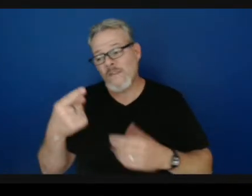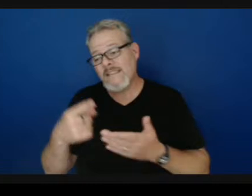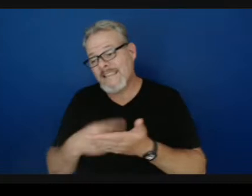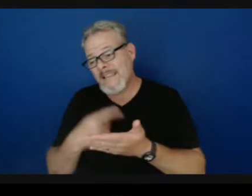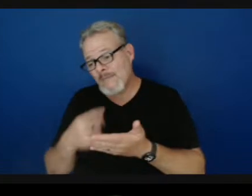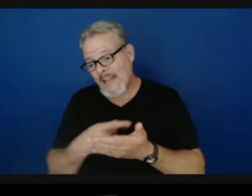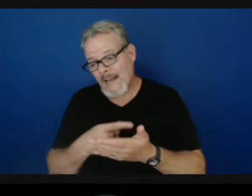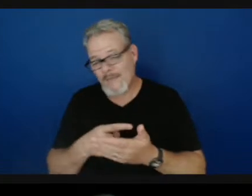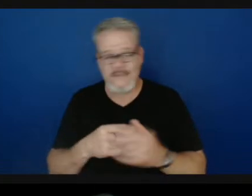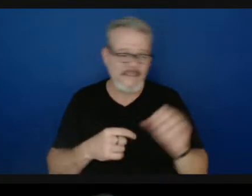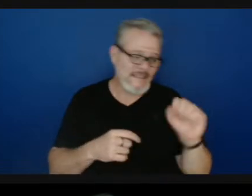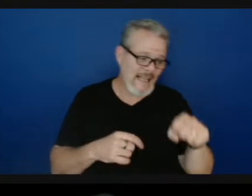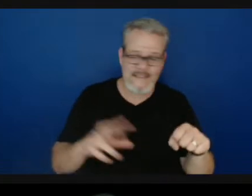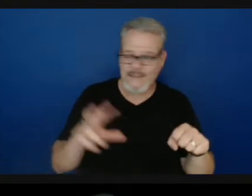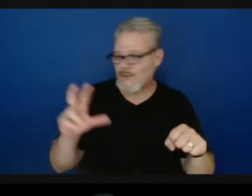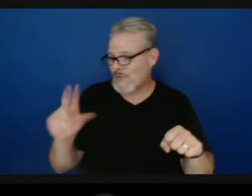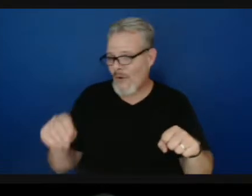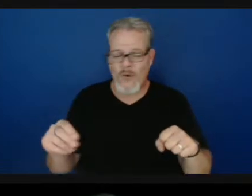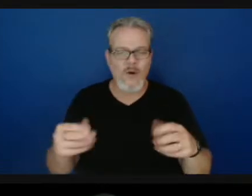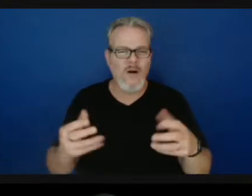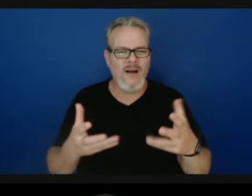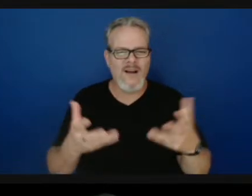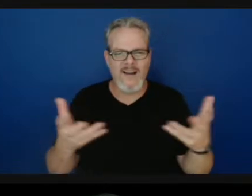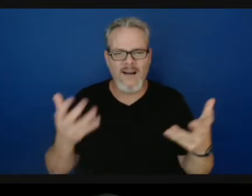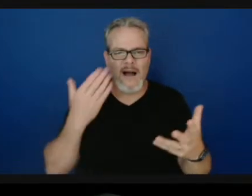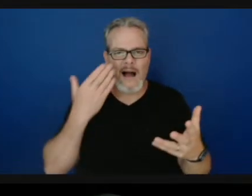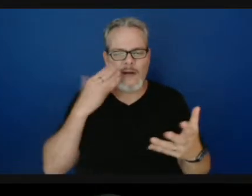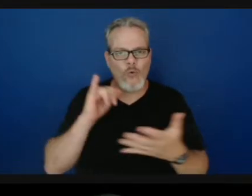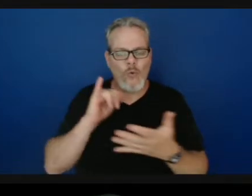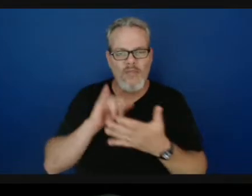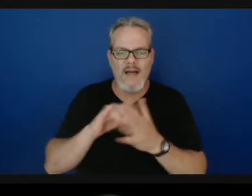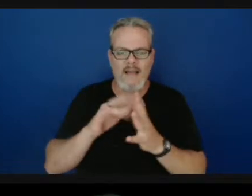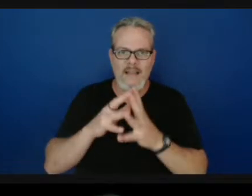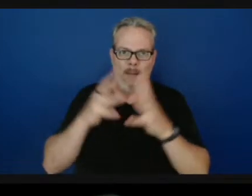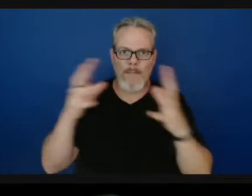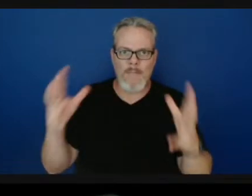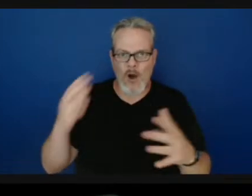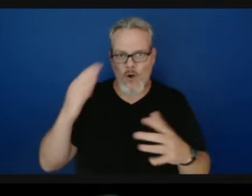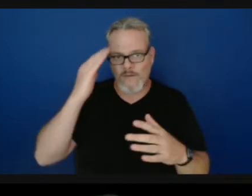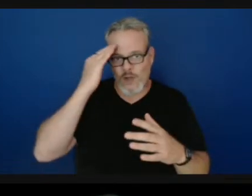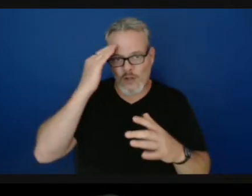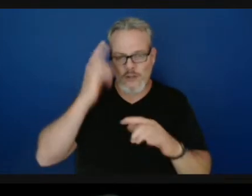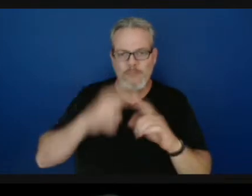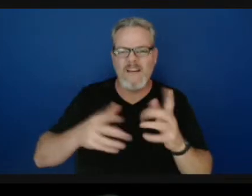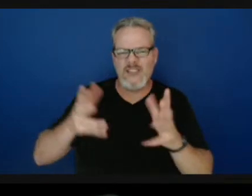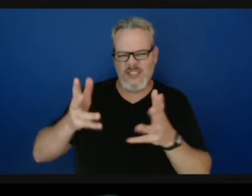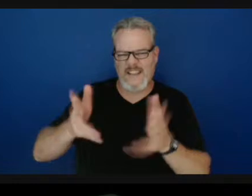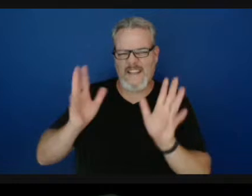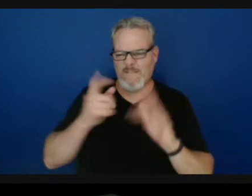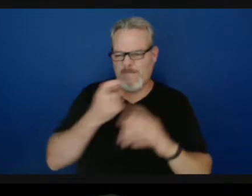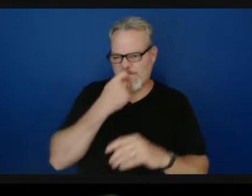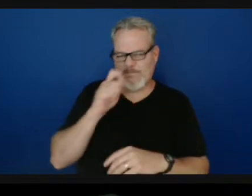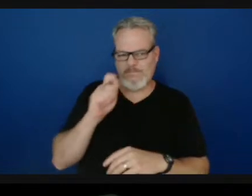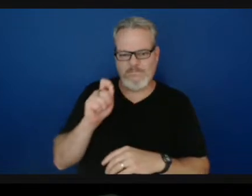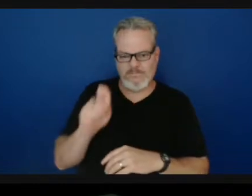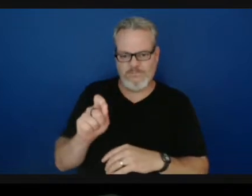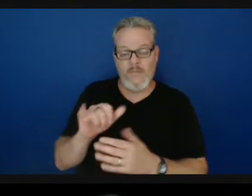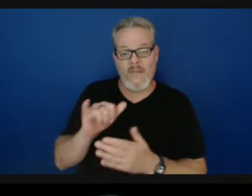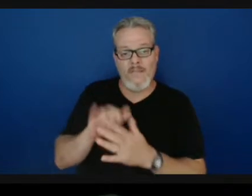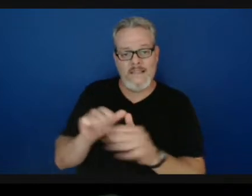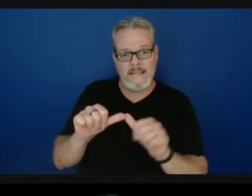case. And without taking it to that level of depth, that's where I'll leave it. That this area does seem to be